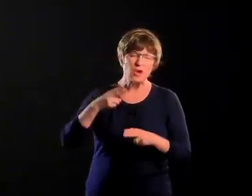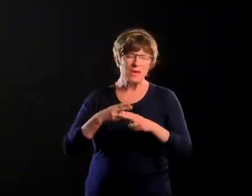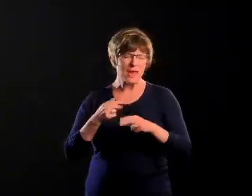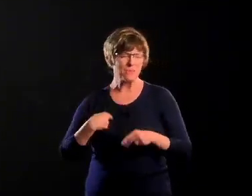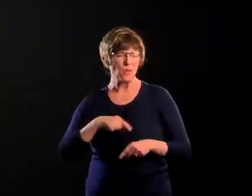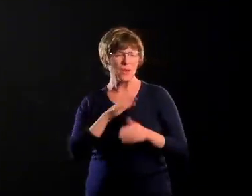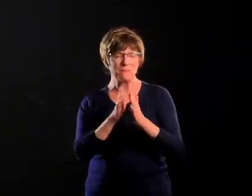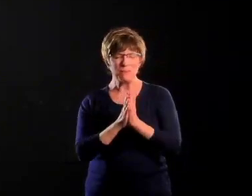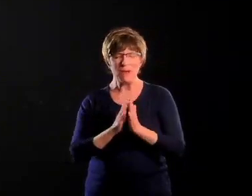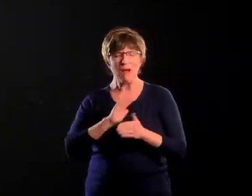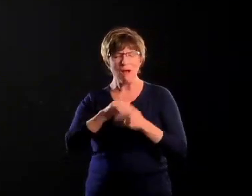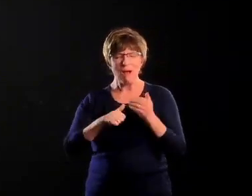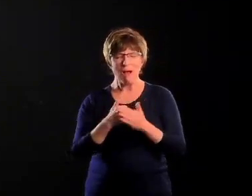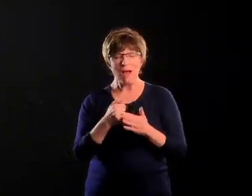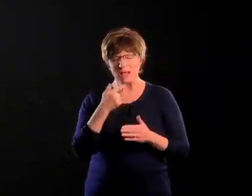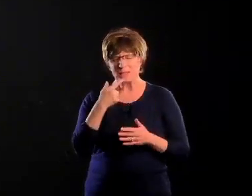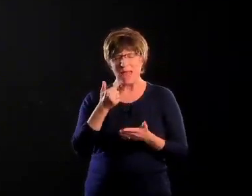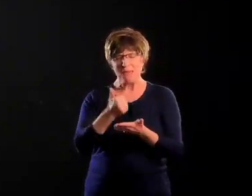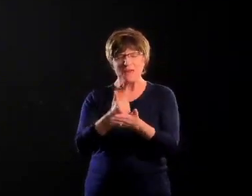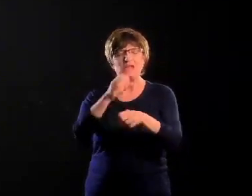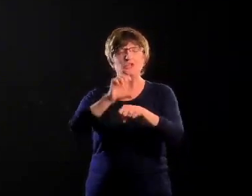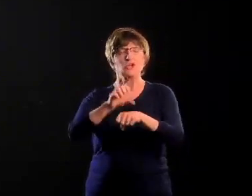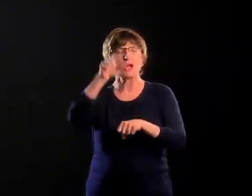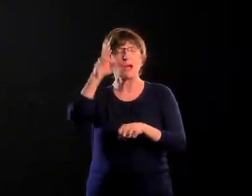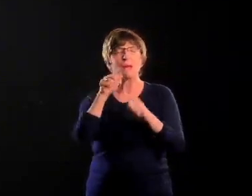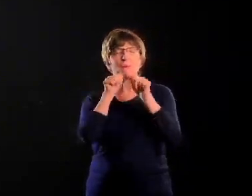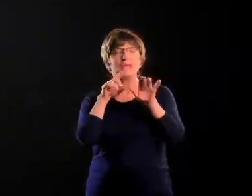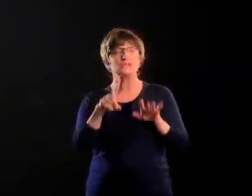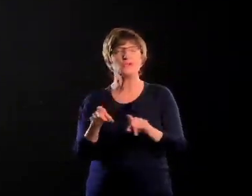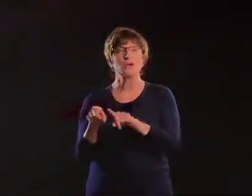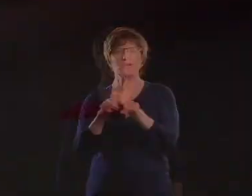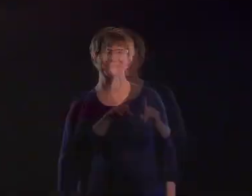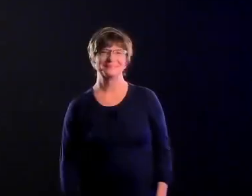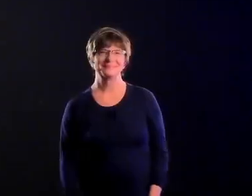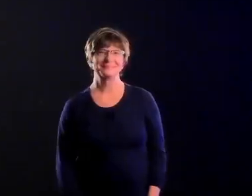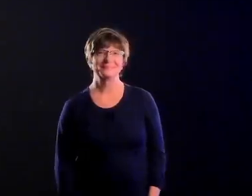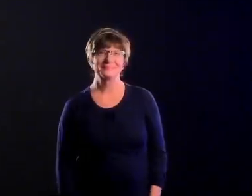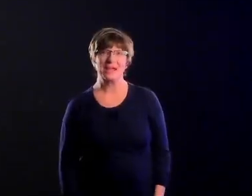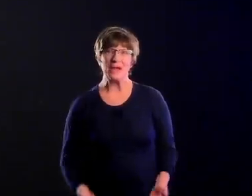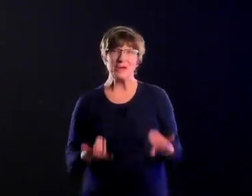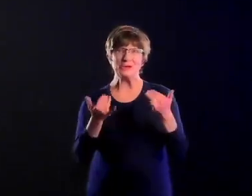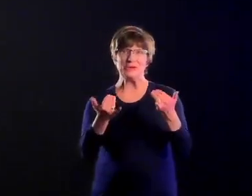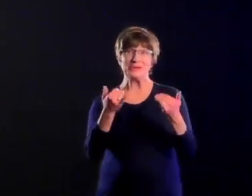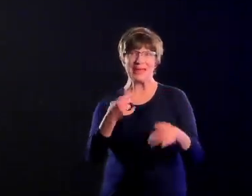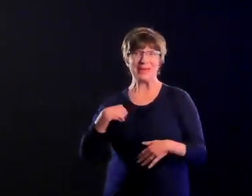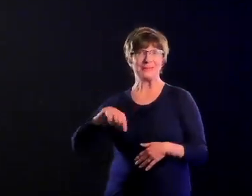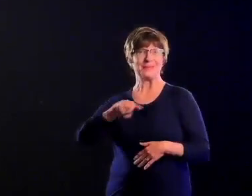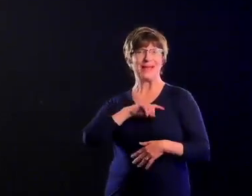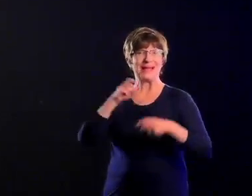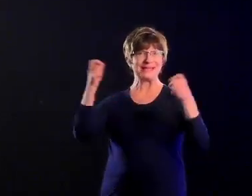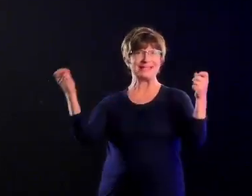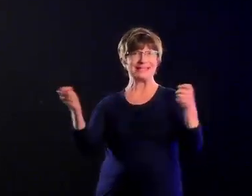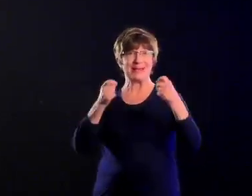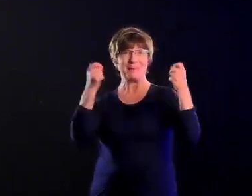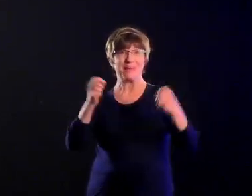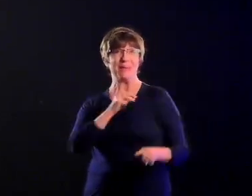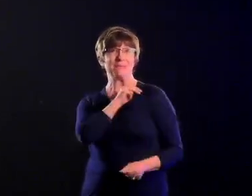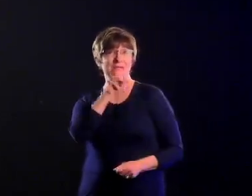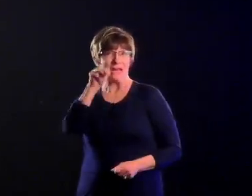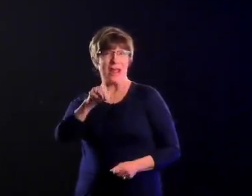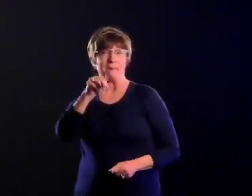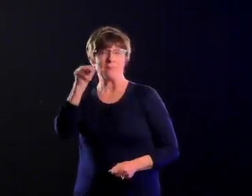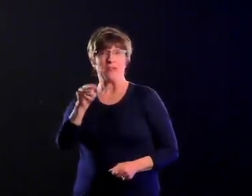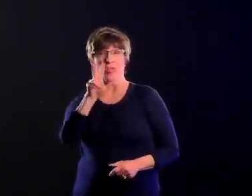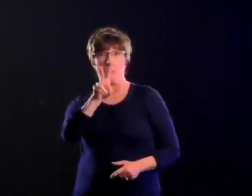and all of us say amen, church. God bless you as you give this morning. Today we are celebrating Mission M&M